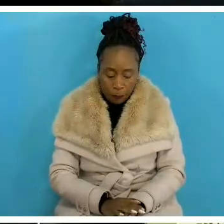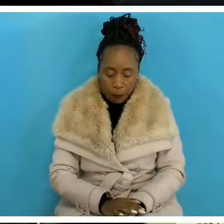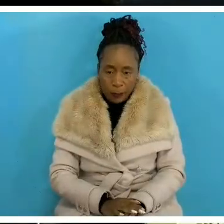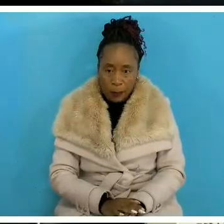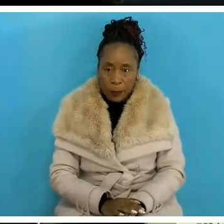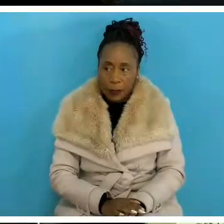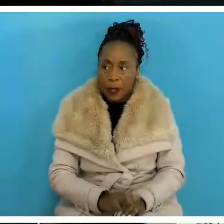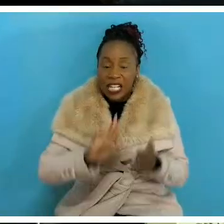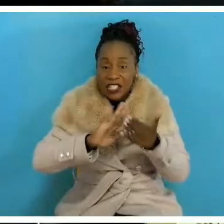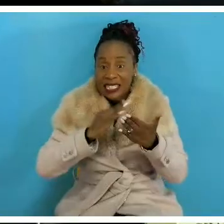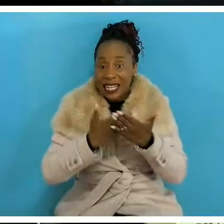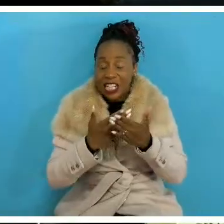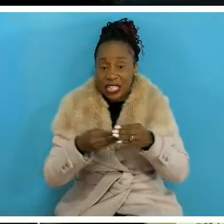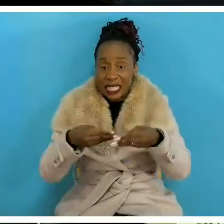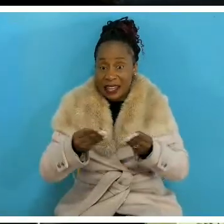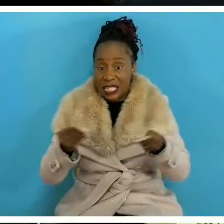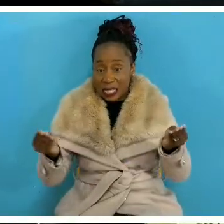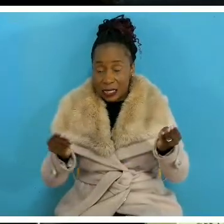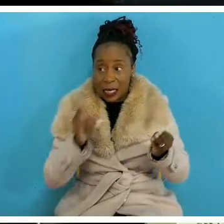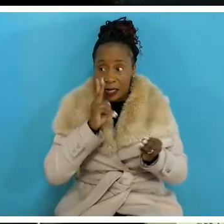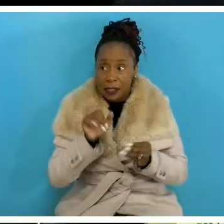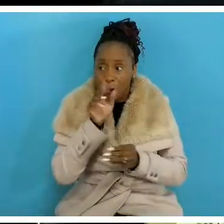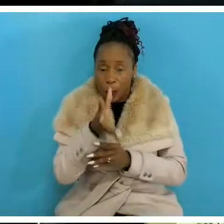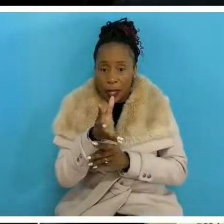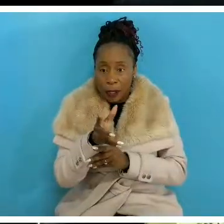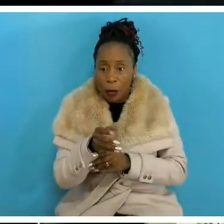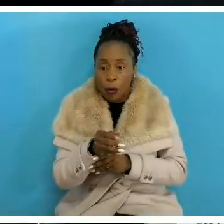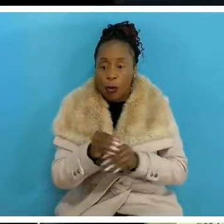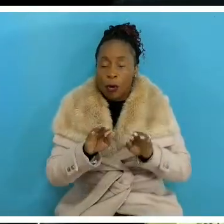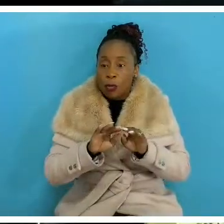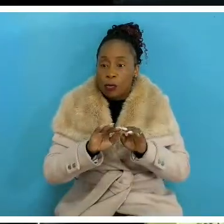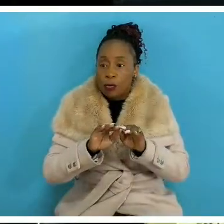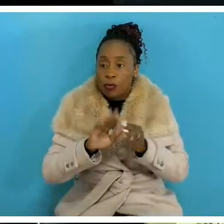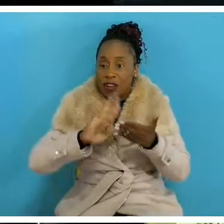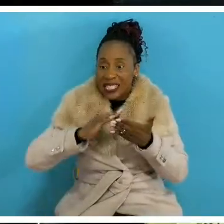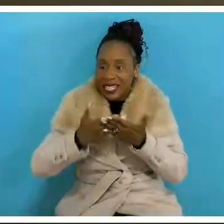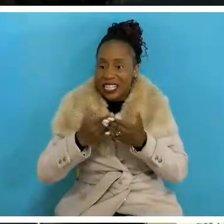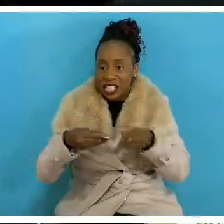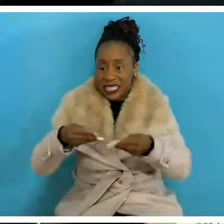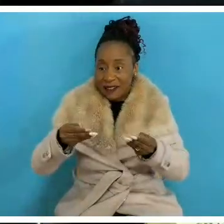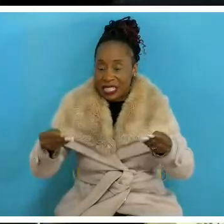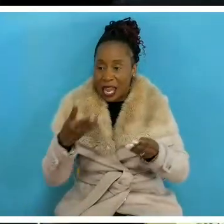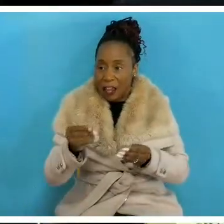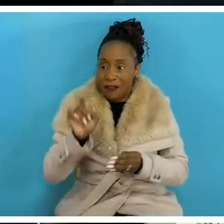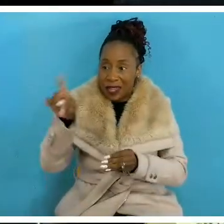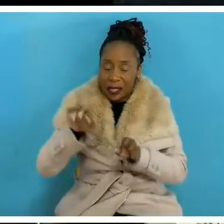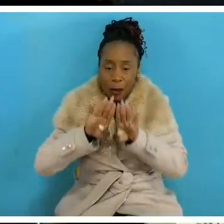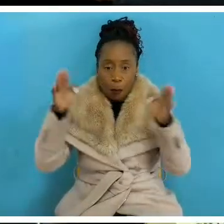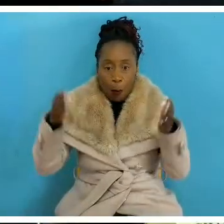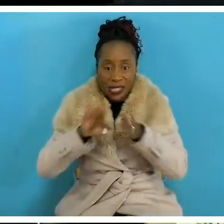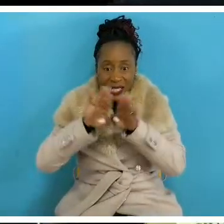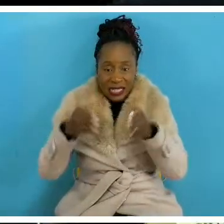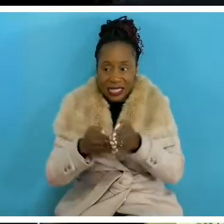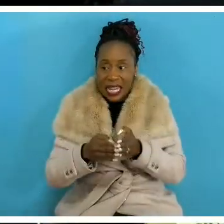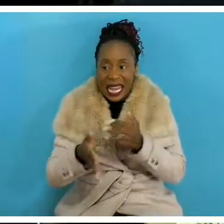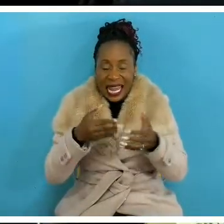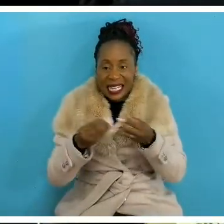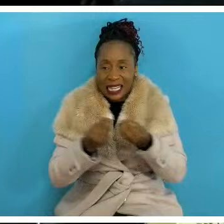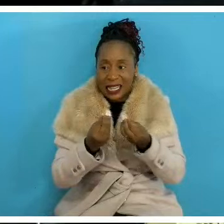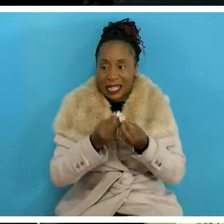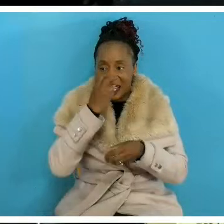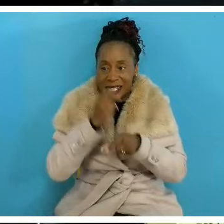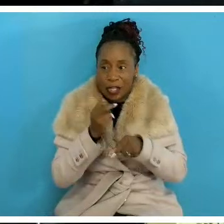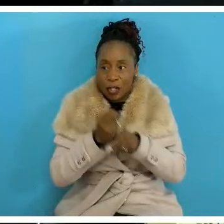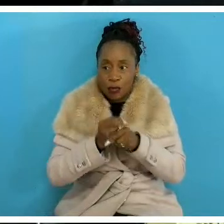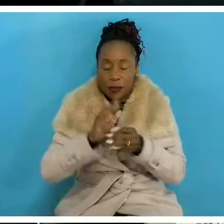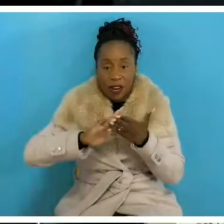translation services, you will see that we have translation services over there in the boxes. If you need anything to be translated, you can